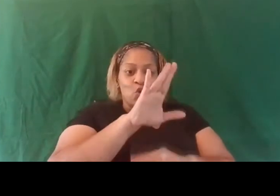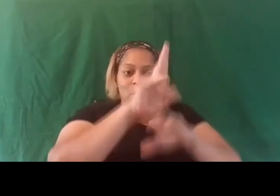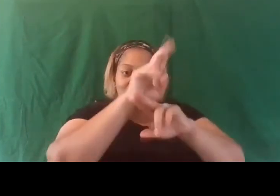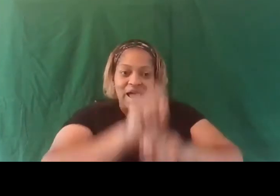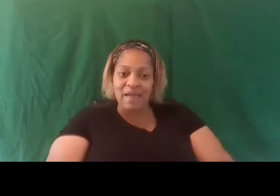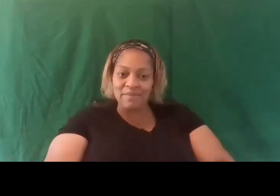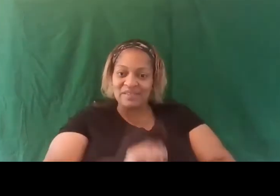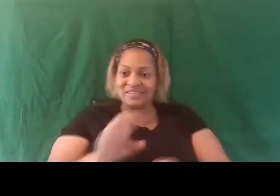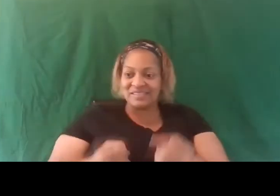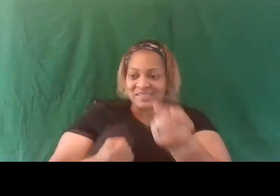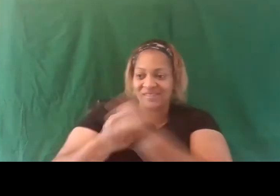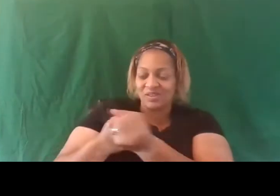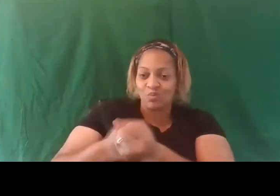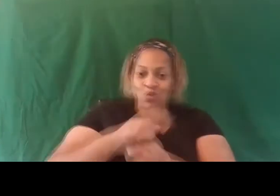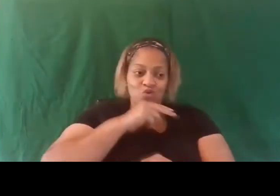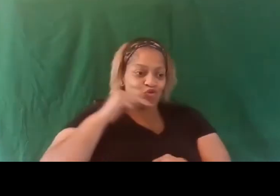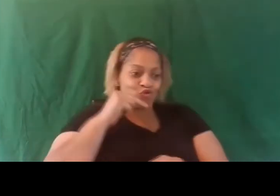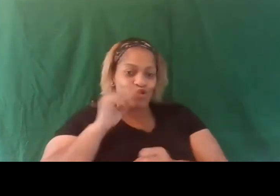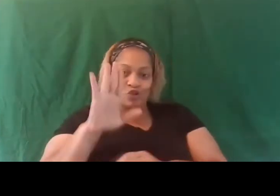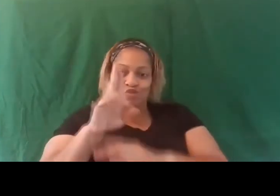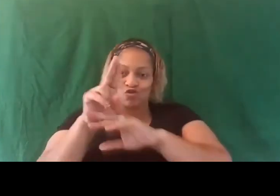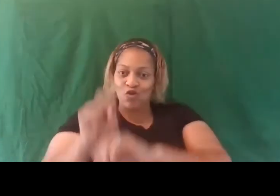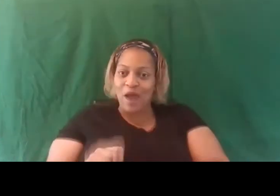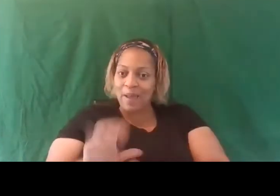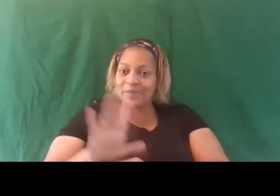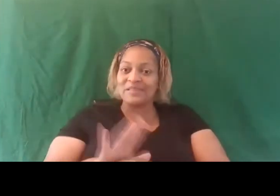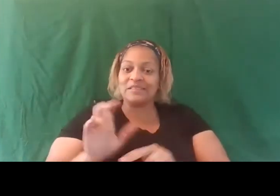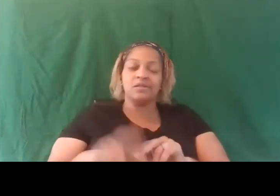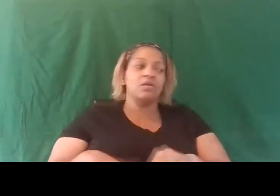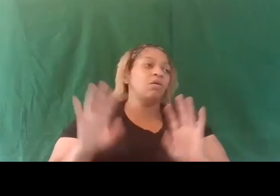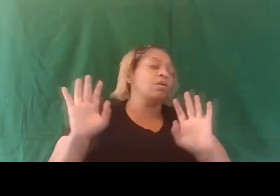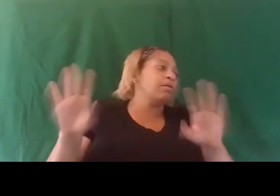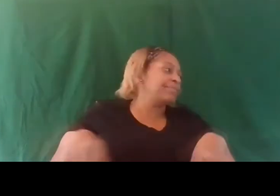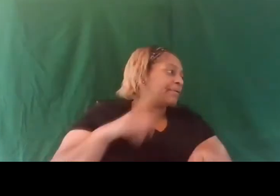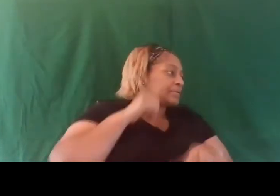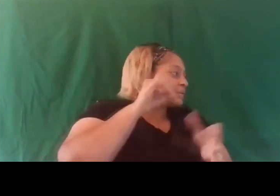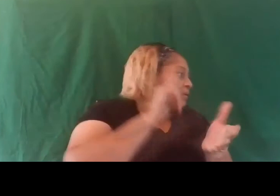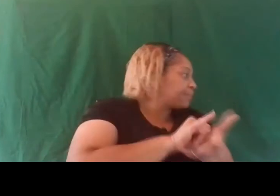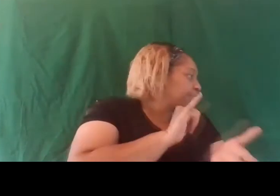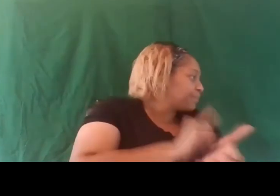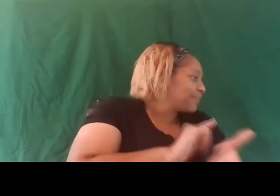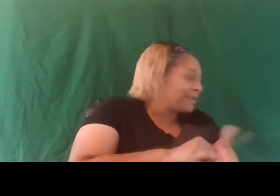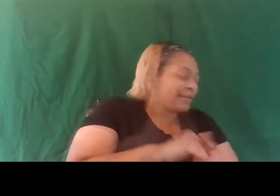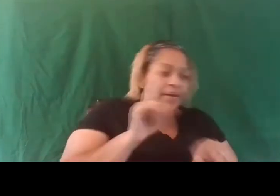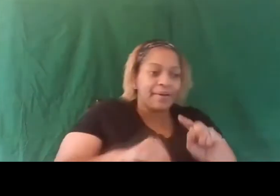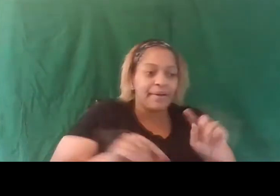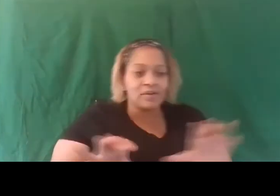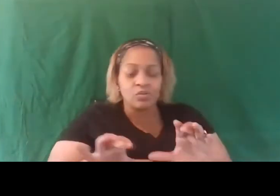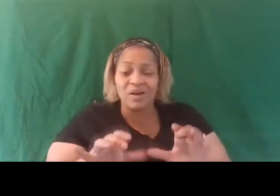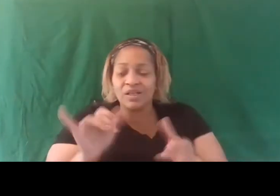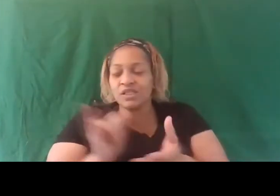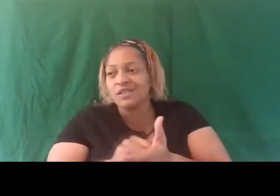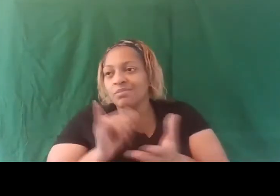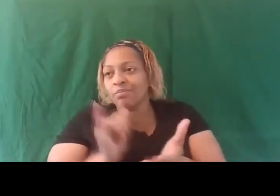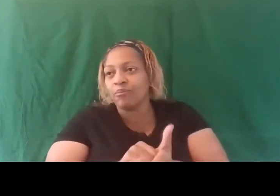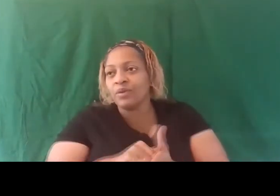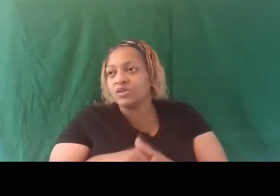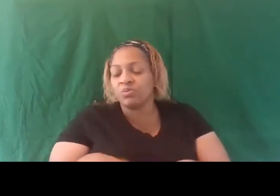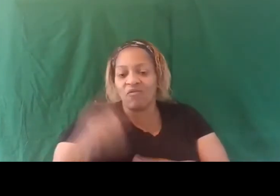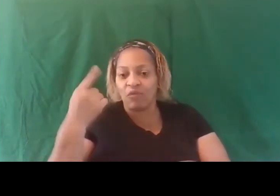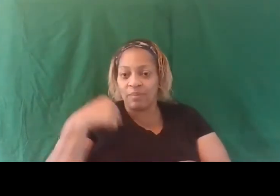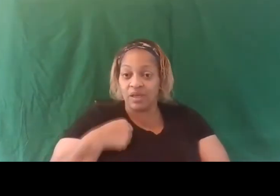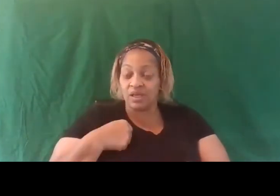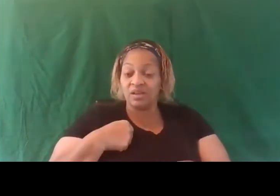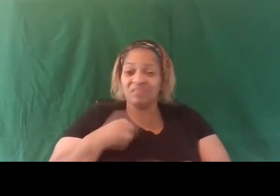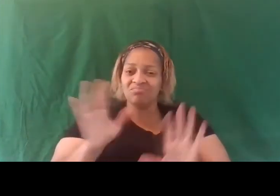and support that? Or would you just say, yeah, it's impossible. I can't do it. It's not possible for me. So